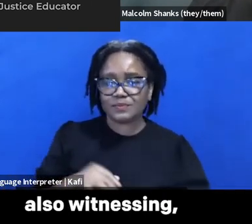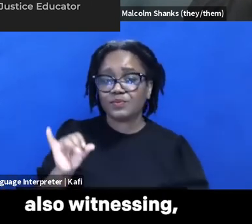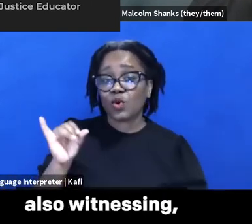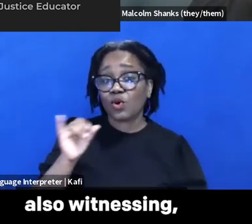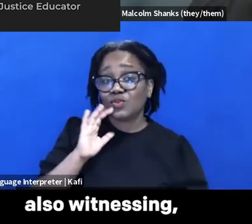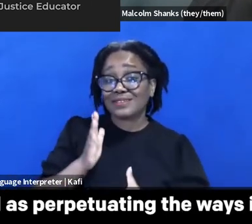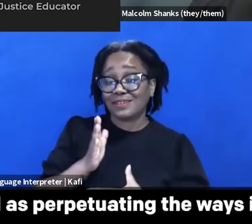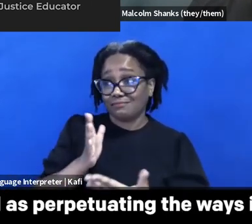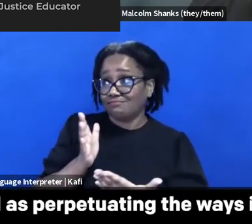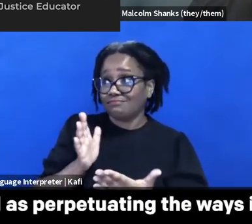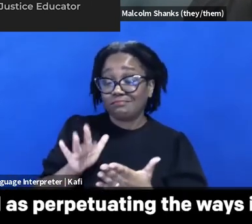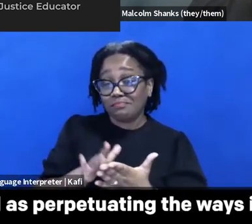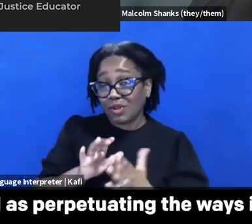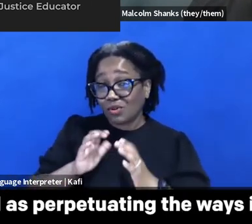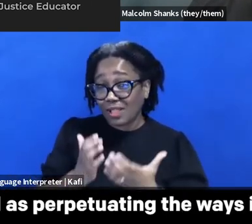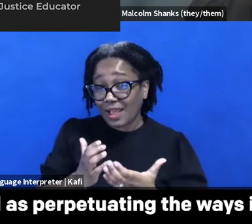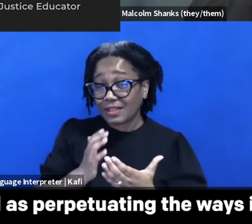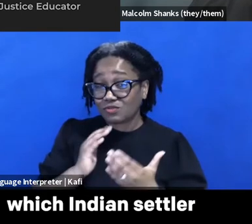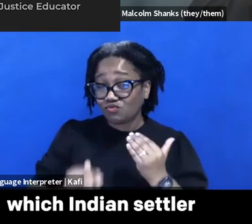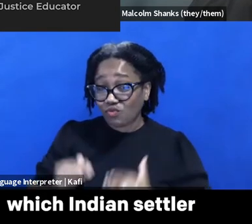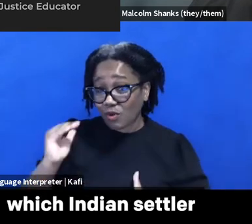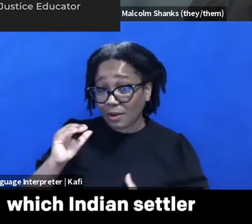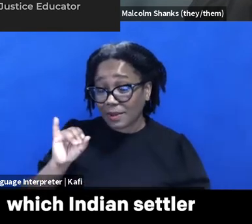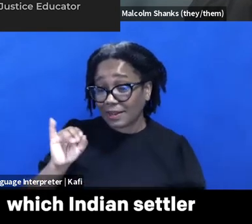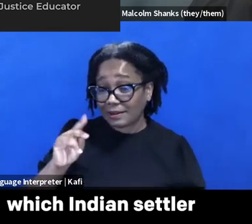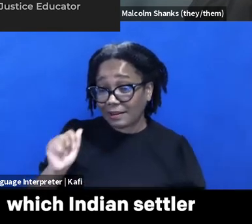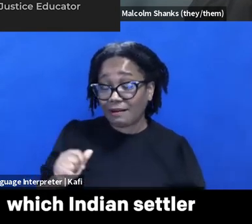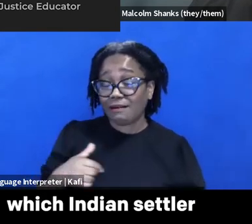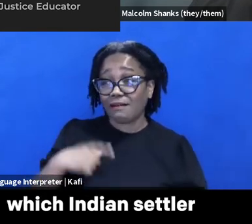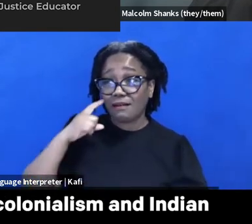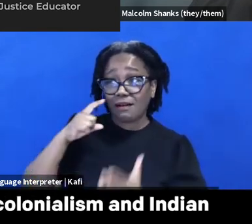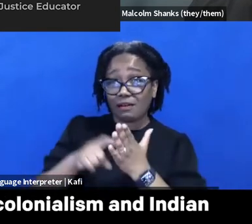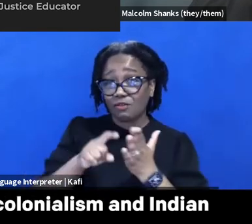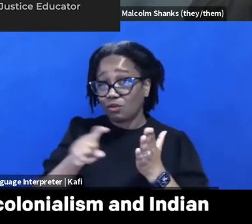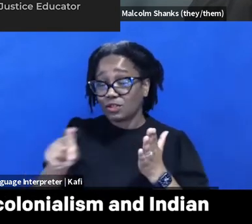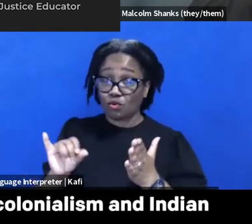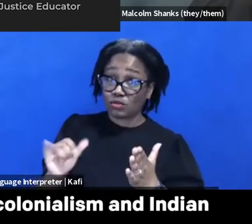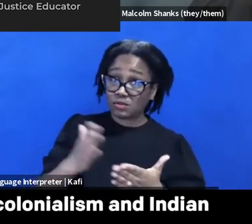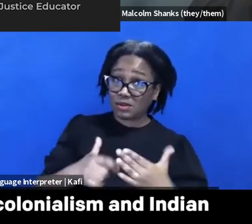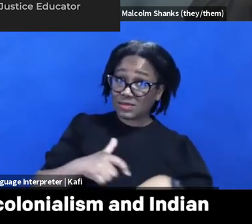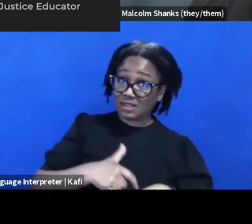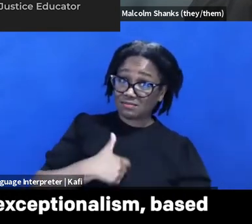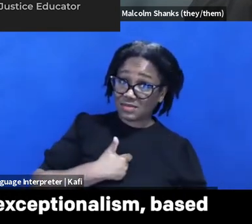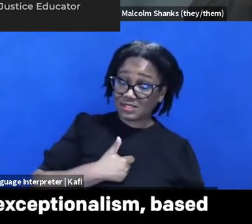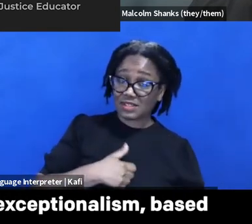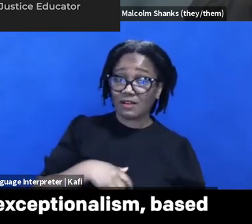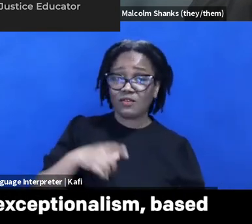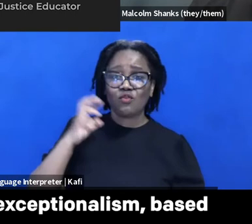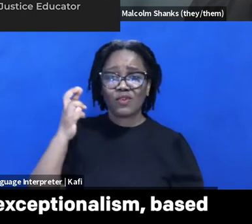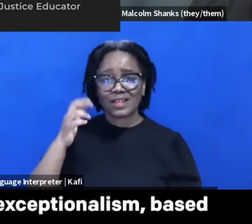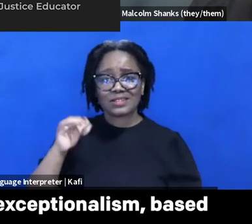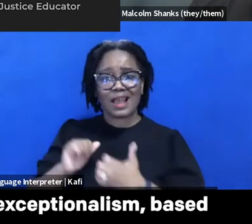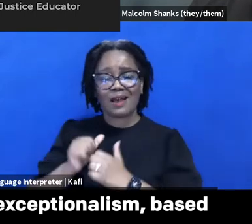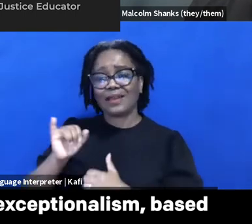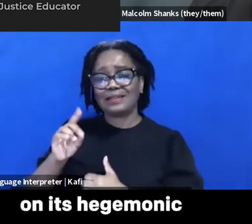was also witnessing as well as perpetuating the ways in which Indian settler colonialism and